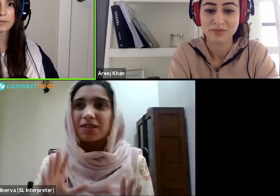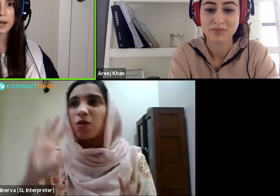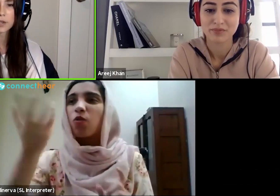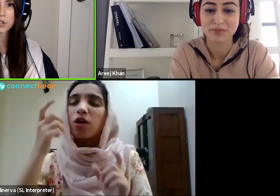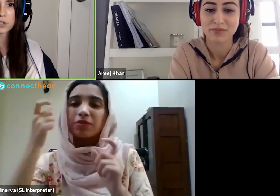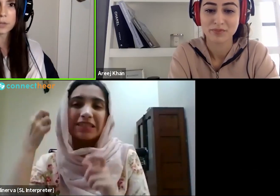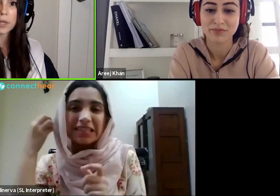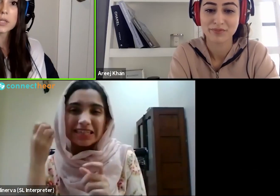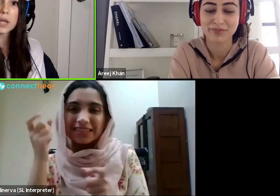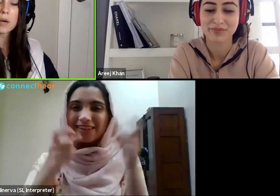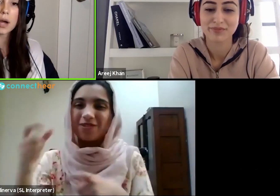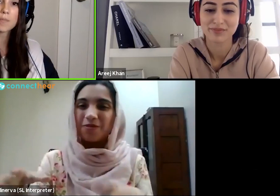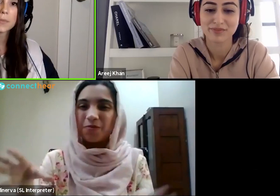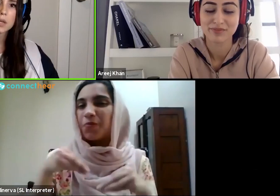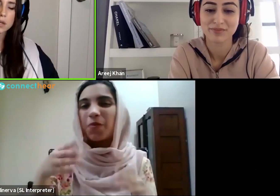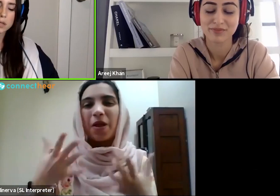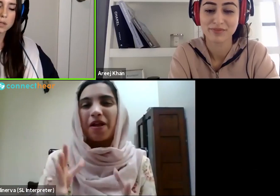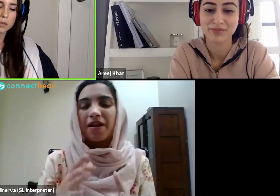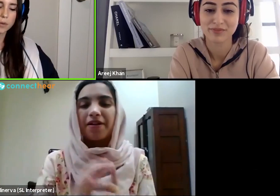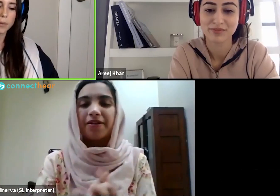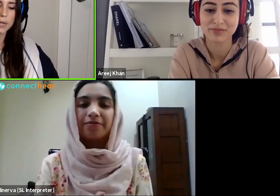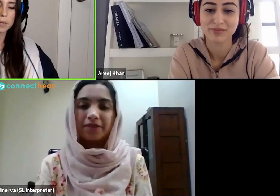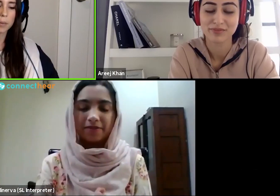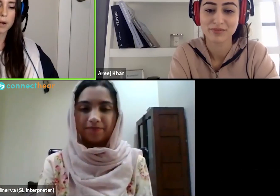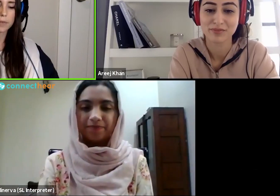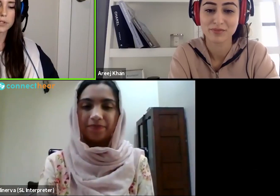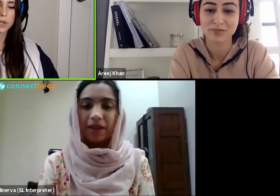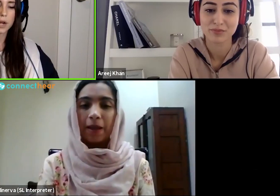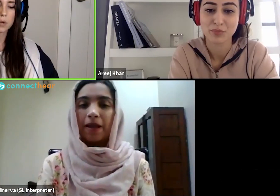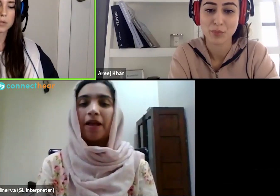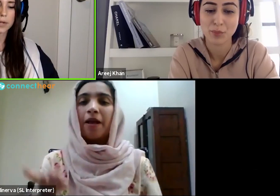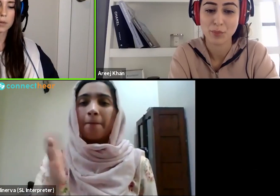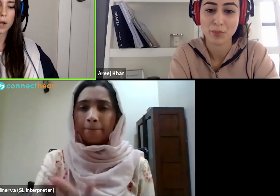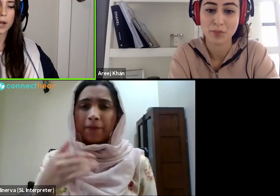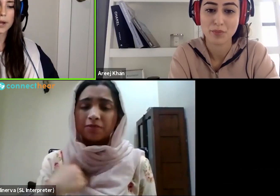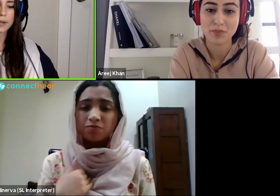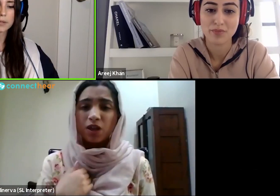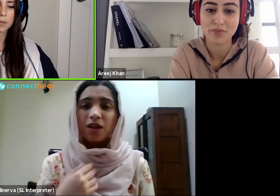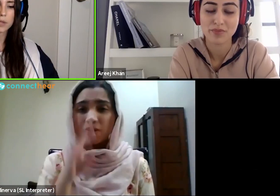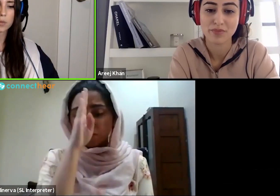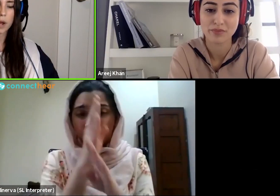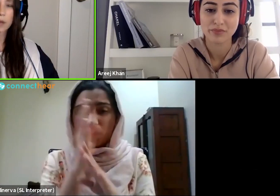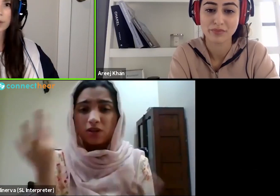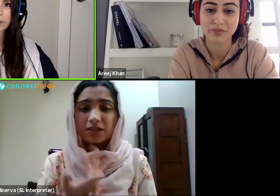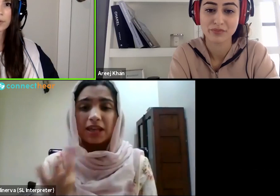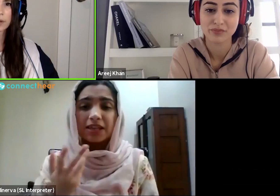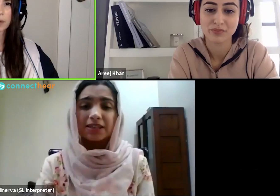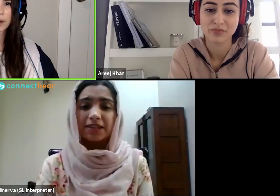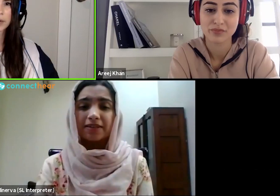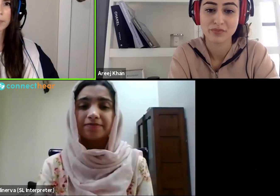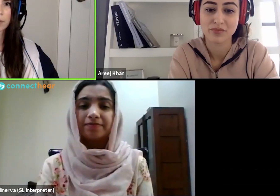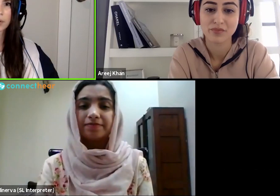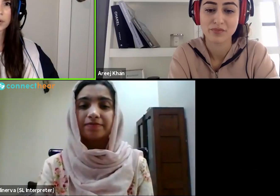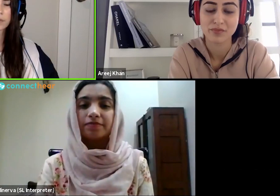I identify as gender. So for me, my preference, dating wise, was what I was surrounded with, and